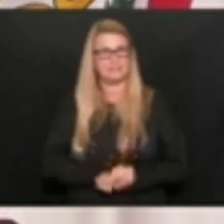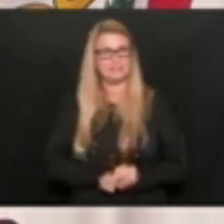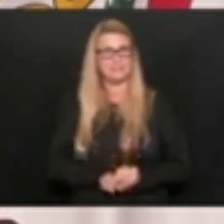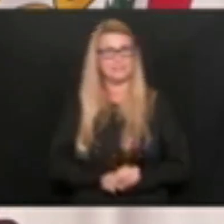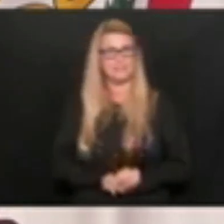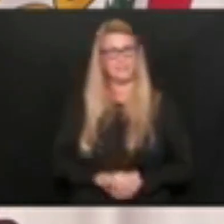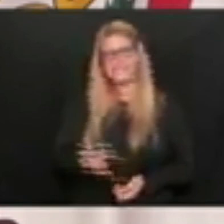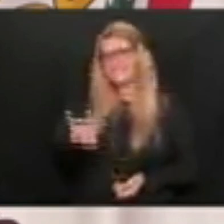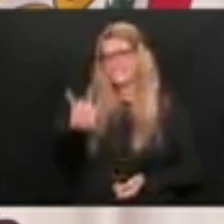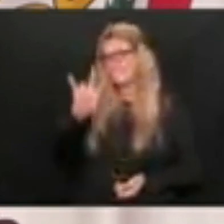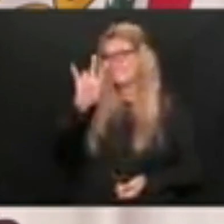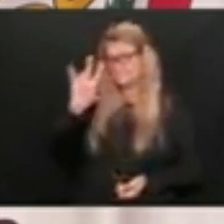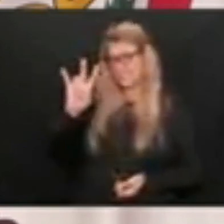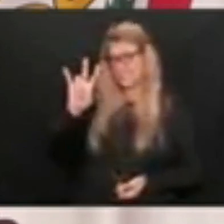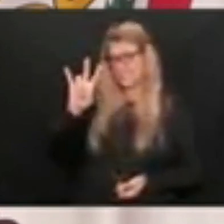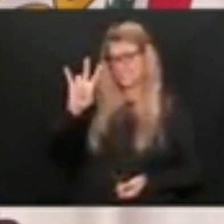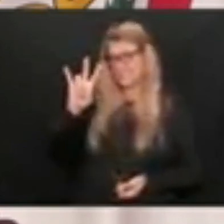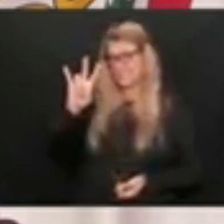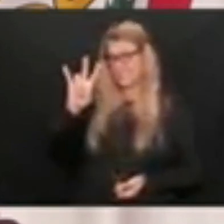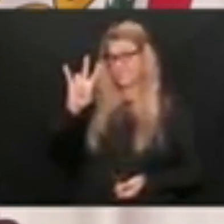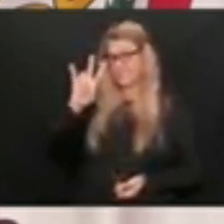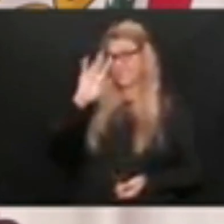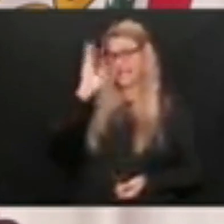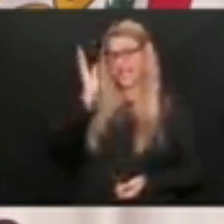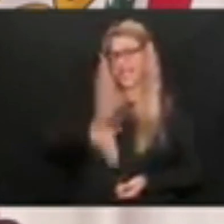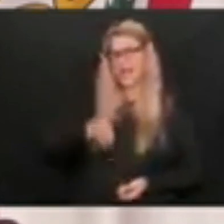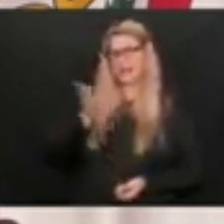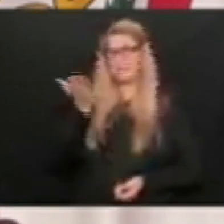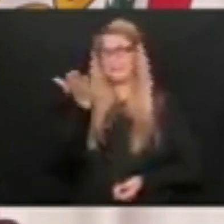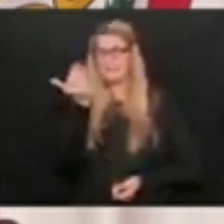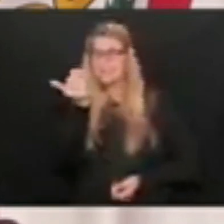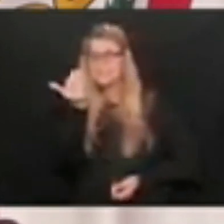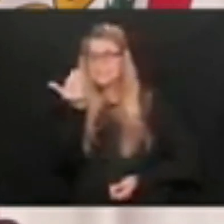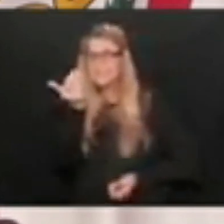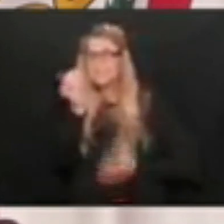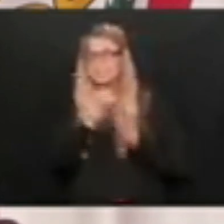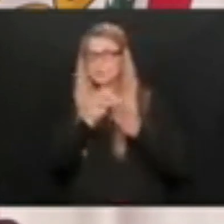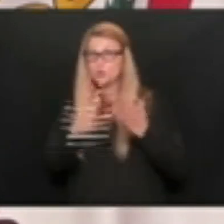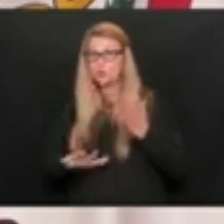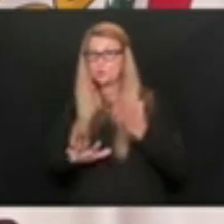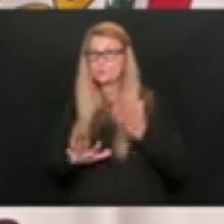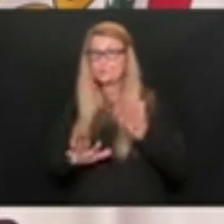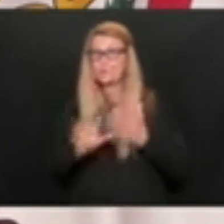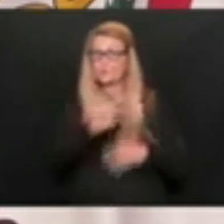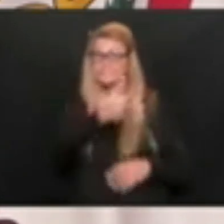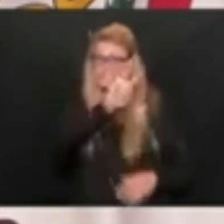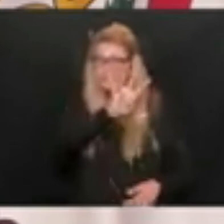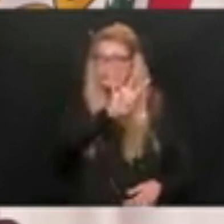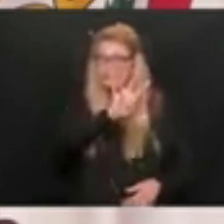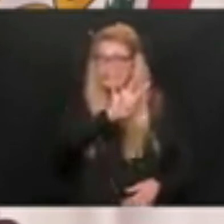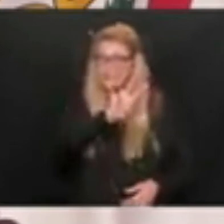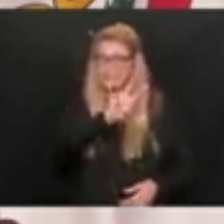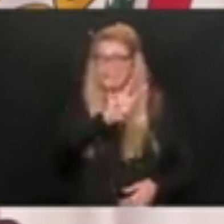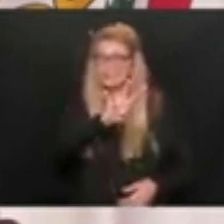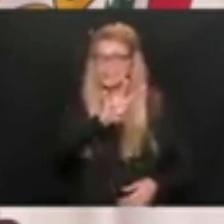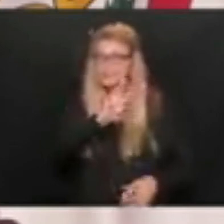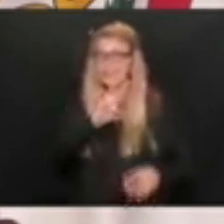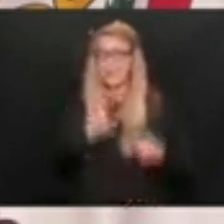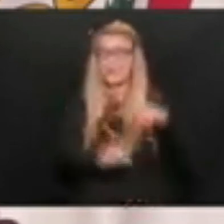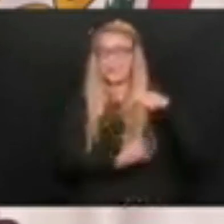Seven out of a team of 15 or 17 kids, 7 of them